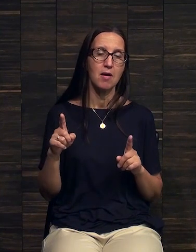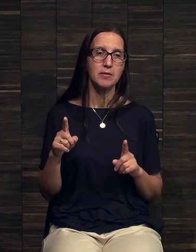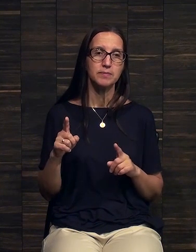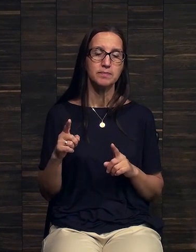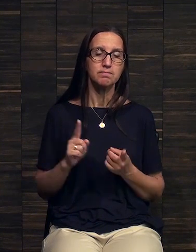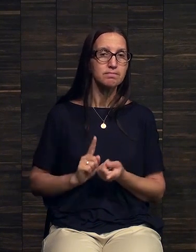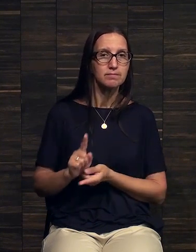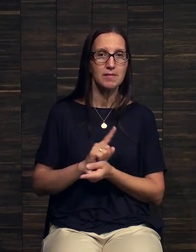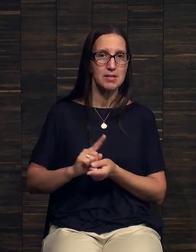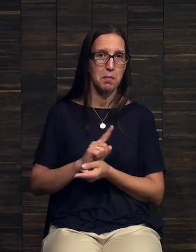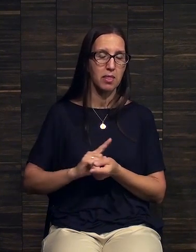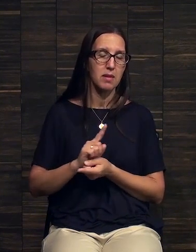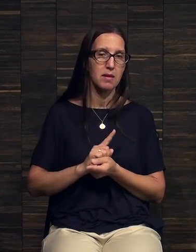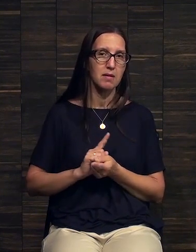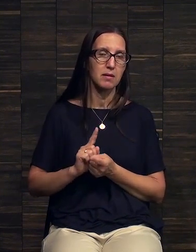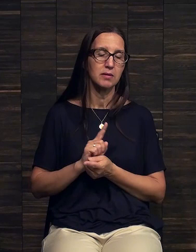the history